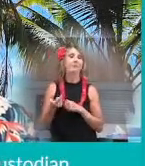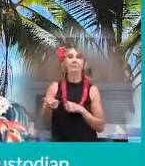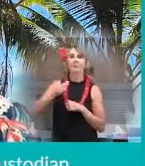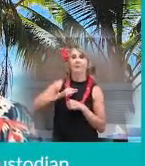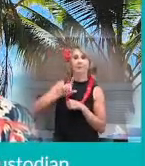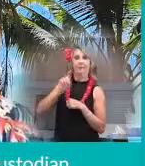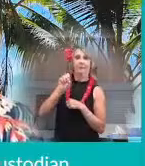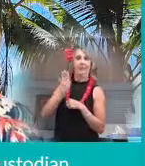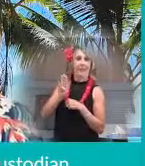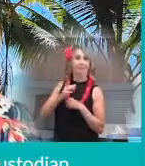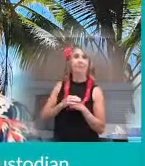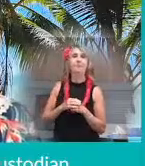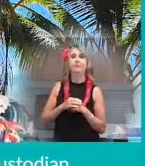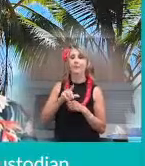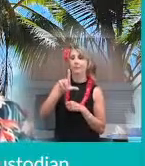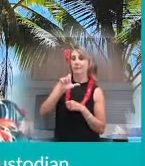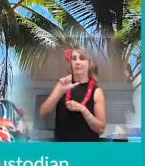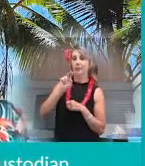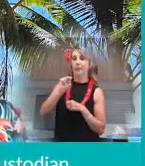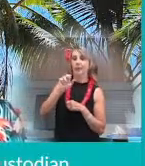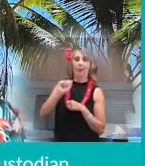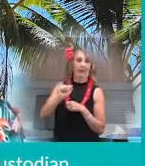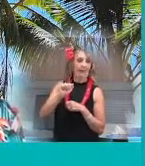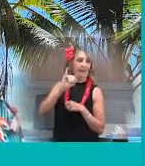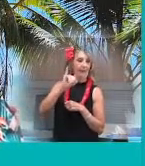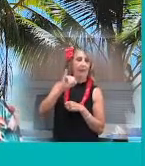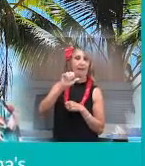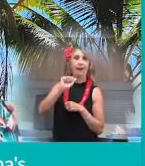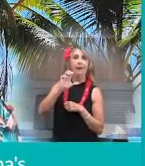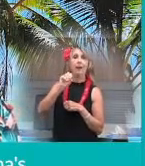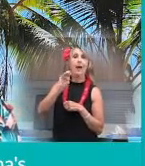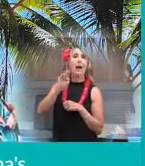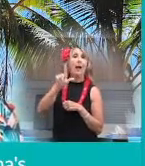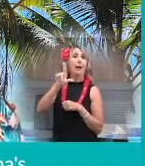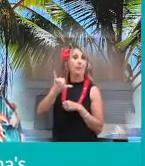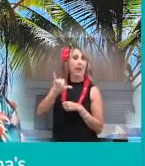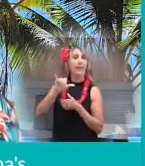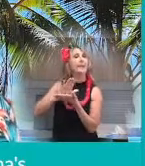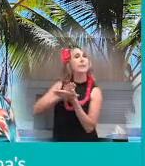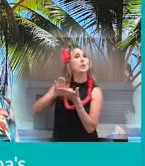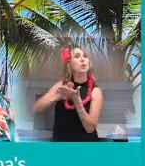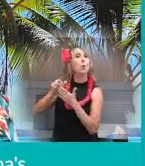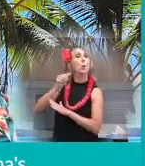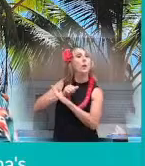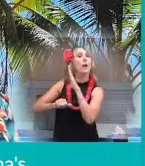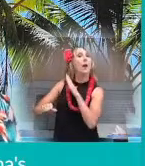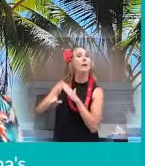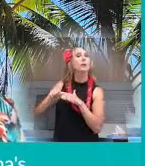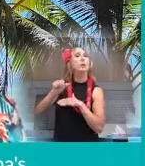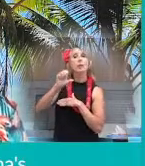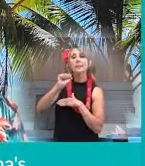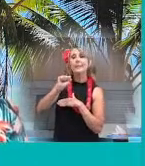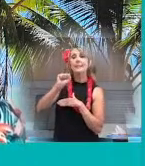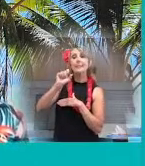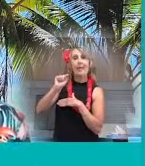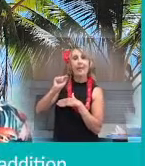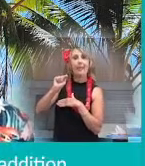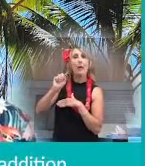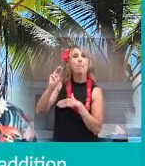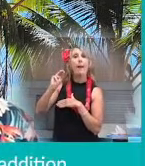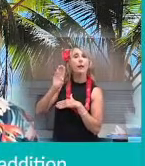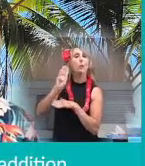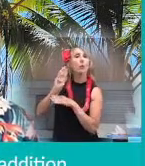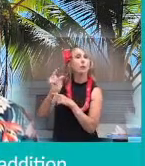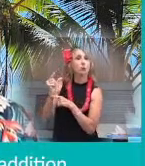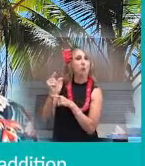we are honoring Lana Iacobelli, custodian from St. Michael's Brights Grove. Lana's staff